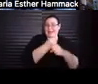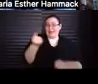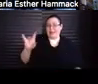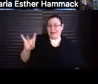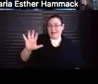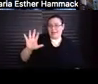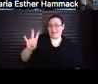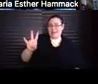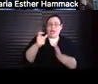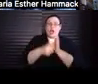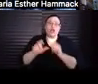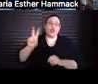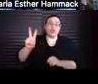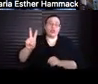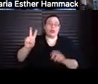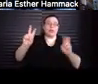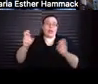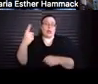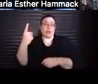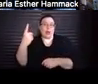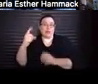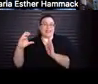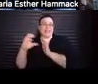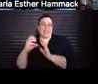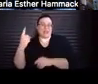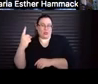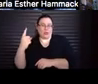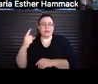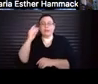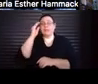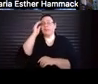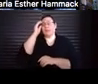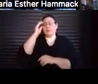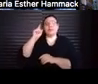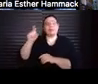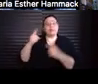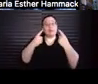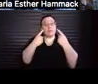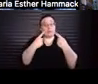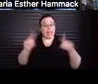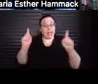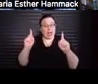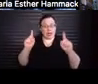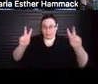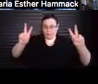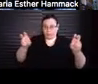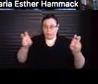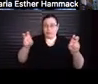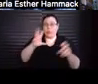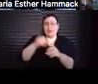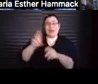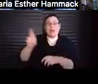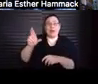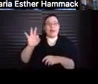Article 2 of Title 1 of Section 1 was one that declared that, and I'm quoting, "In the Republic of